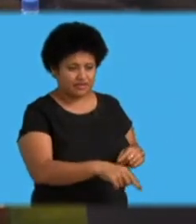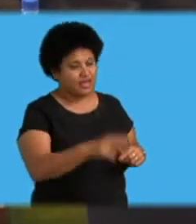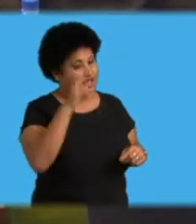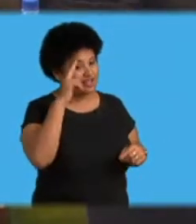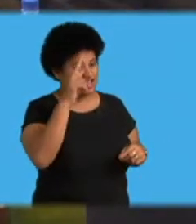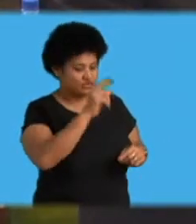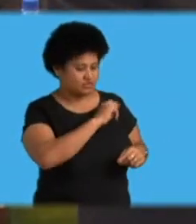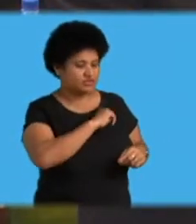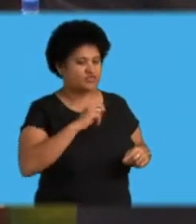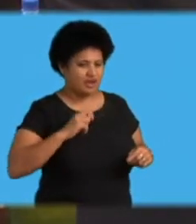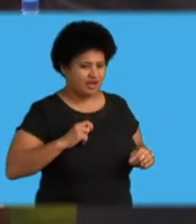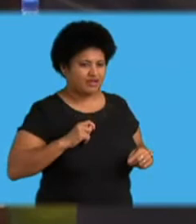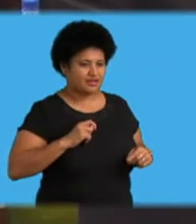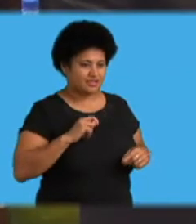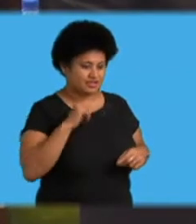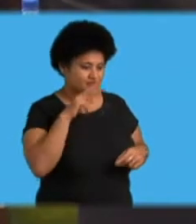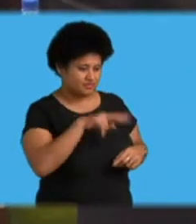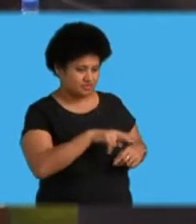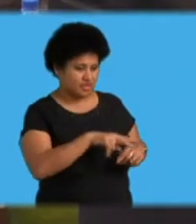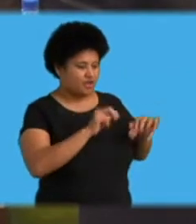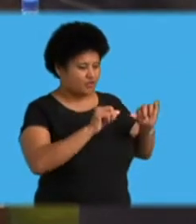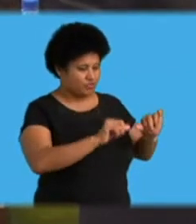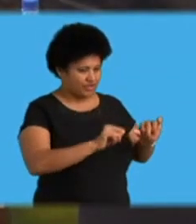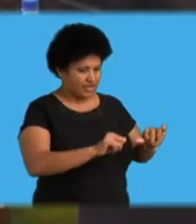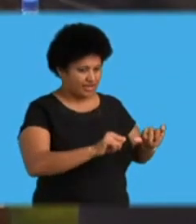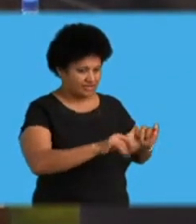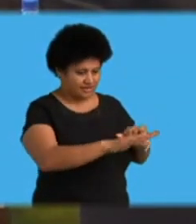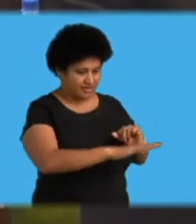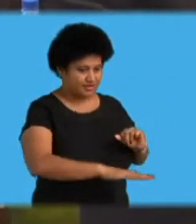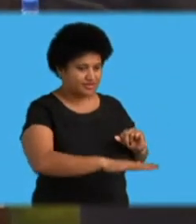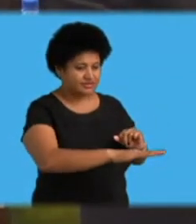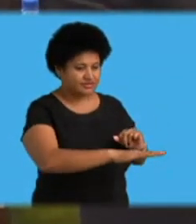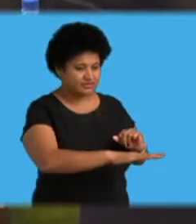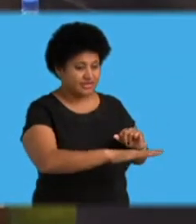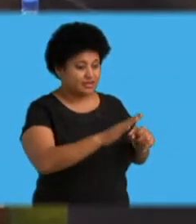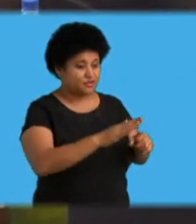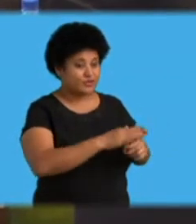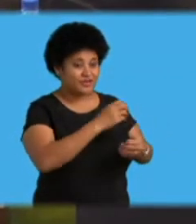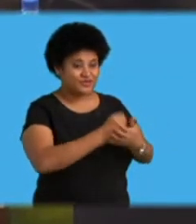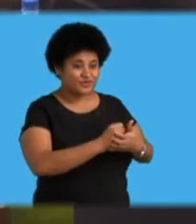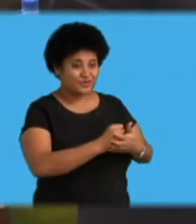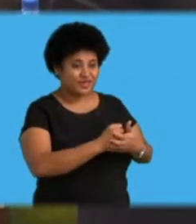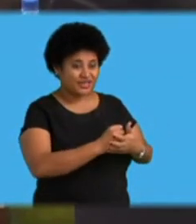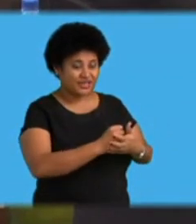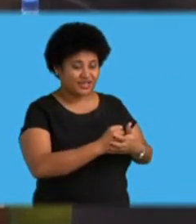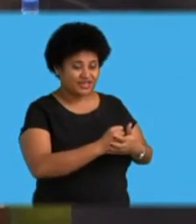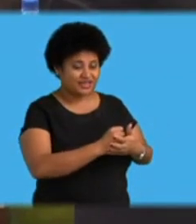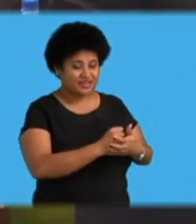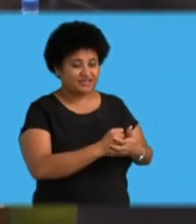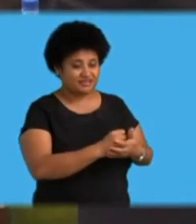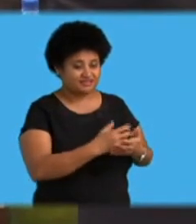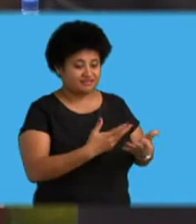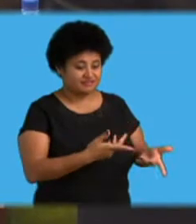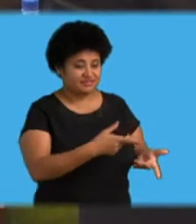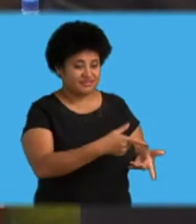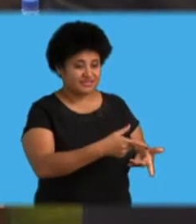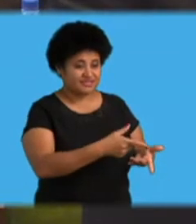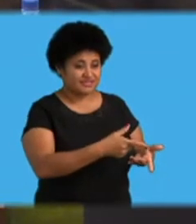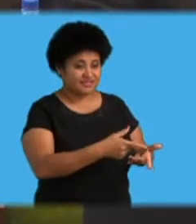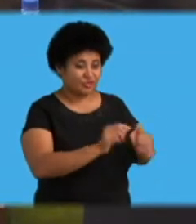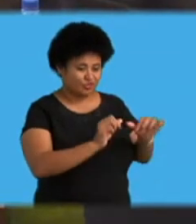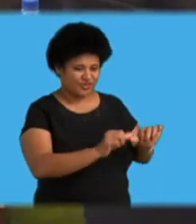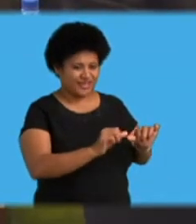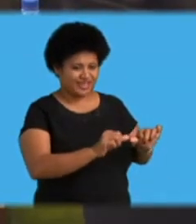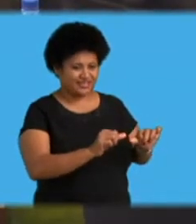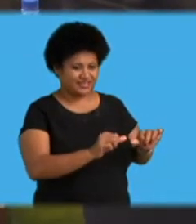National Trust will look after that and protect it and ensure that no one comes and in the